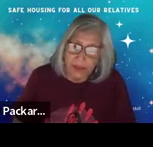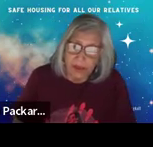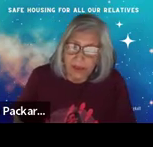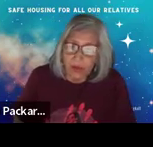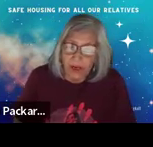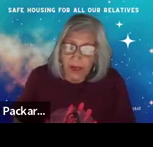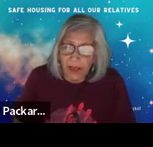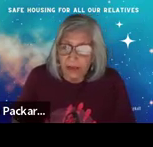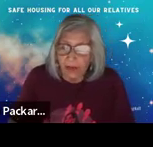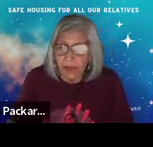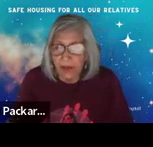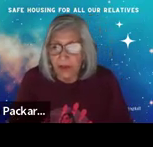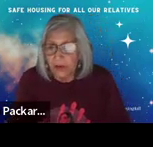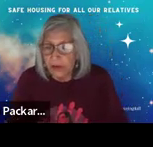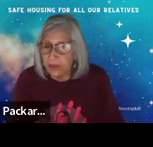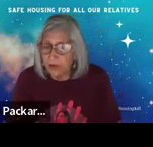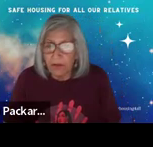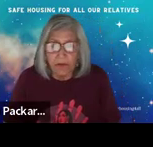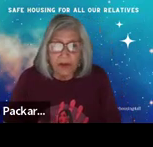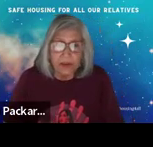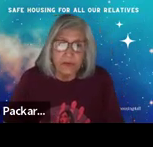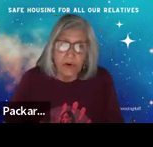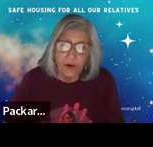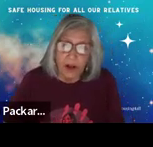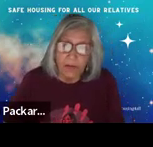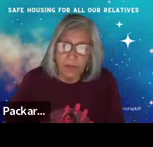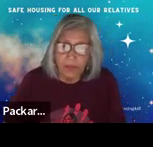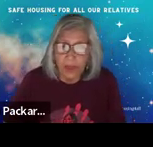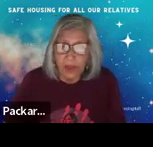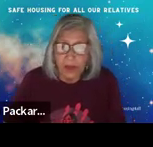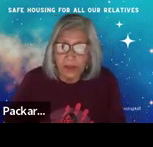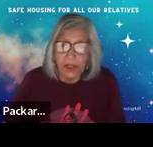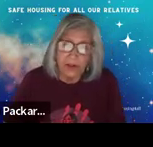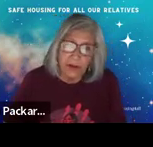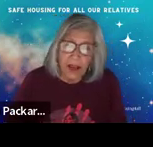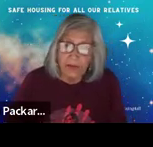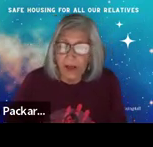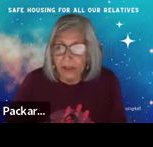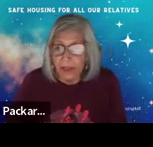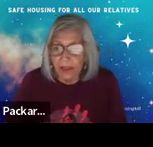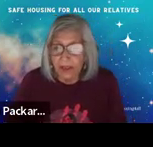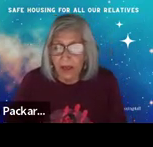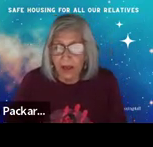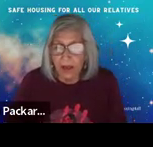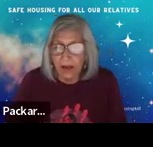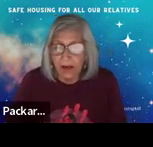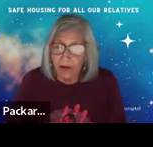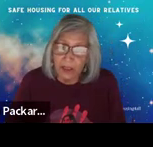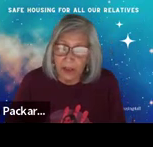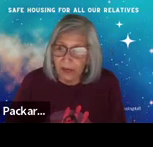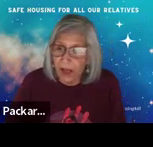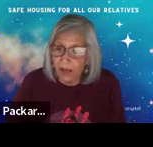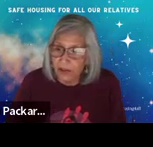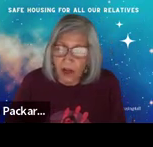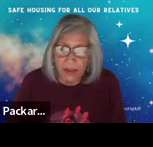different was someone had asked if they could use the funds for to get their cat vaccinated,